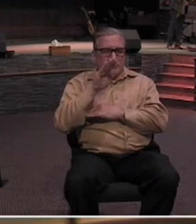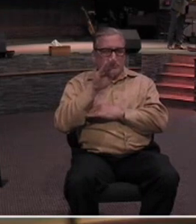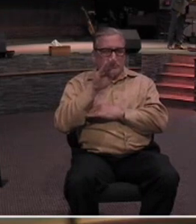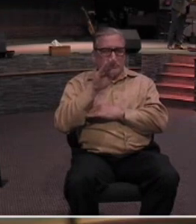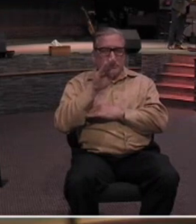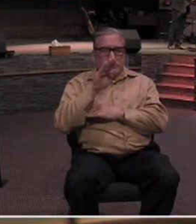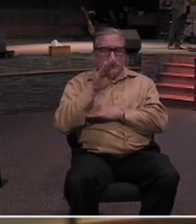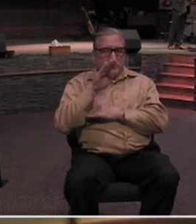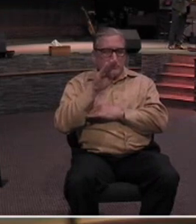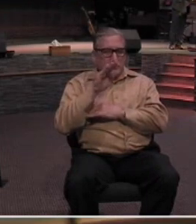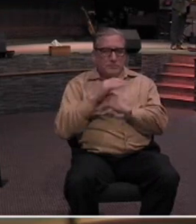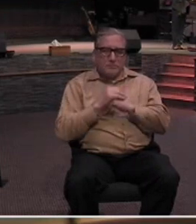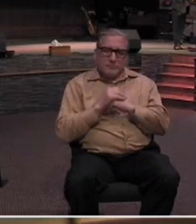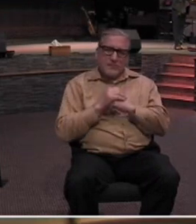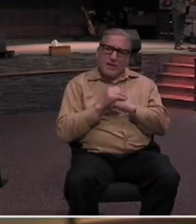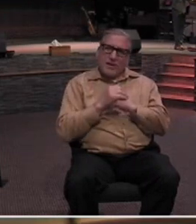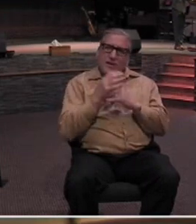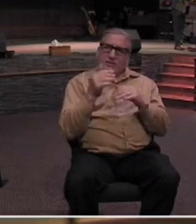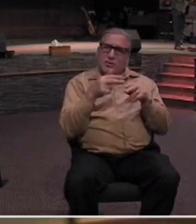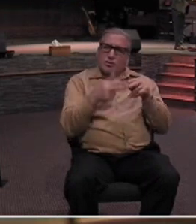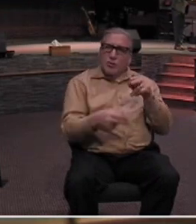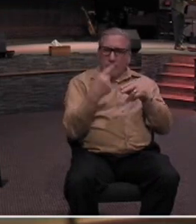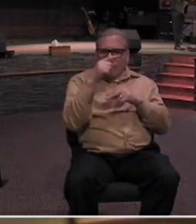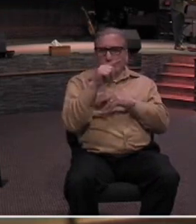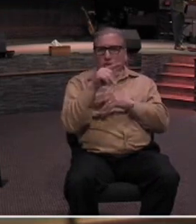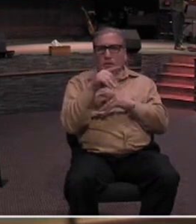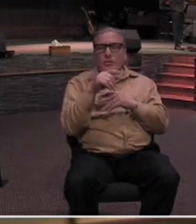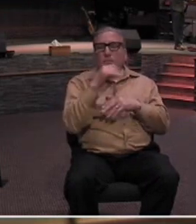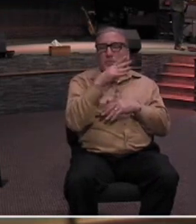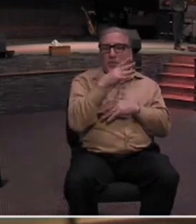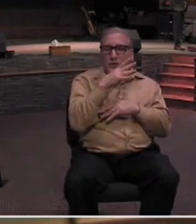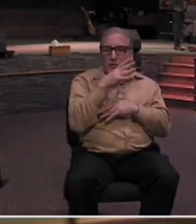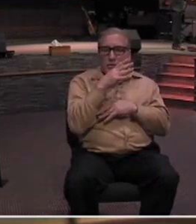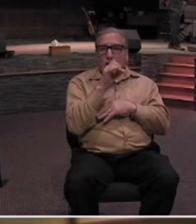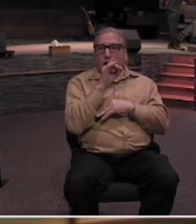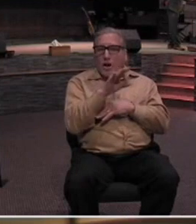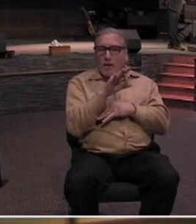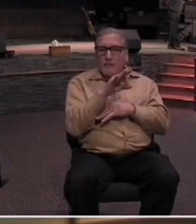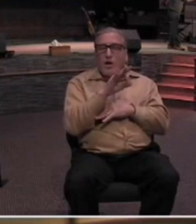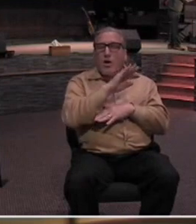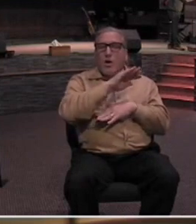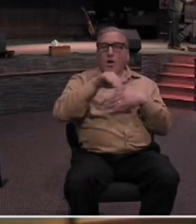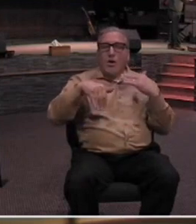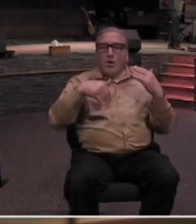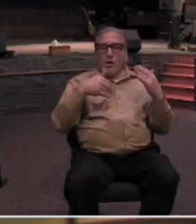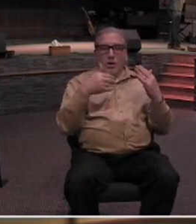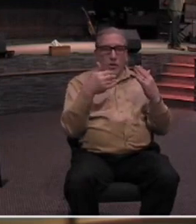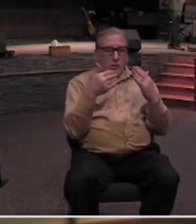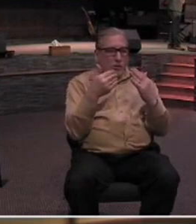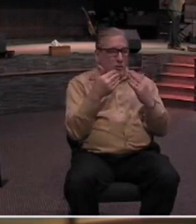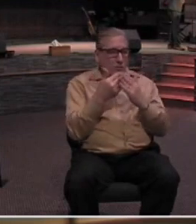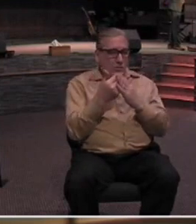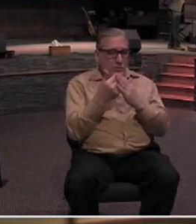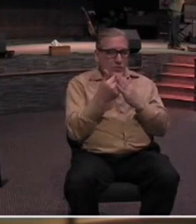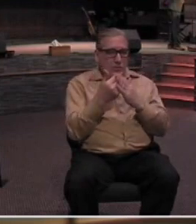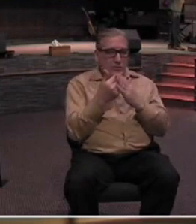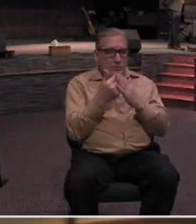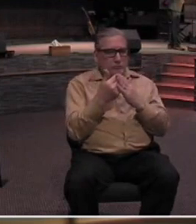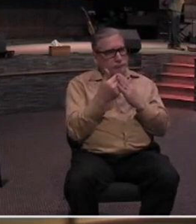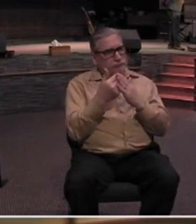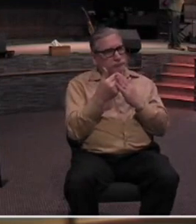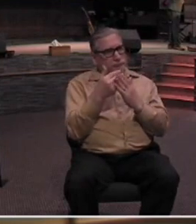M-O-A-B, which is short for the mother of all burgers.